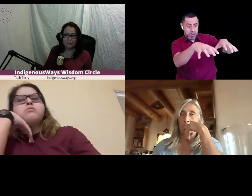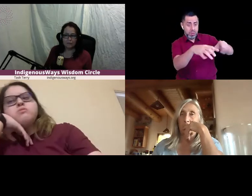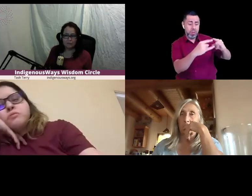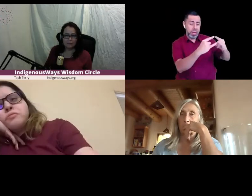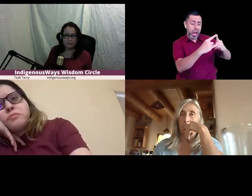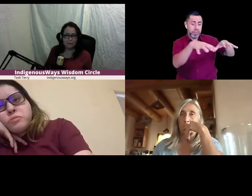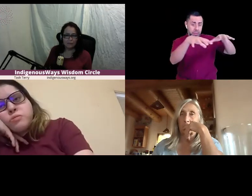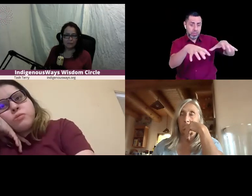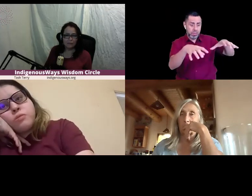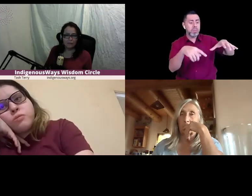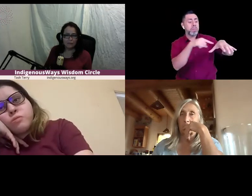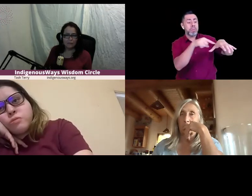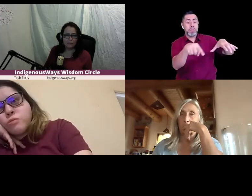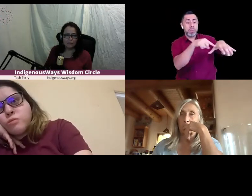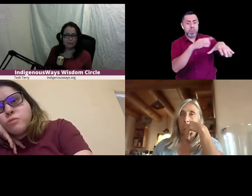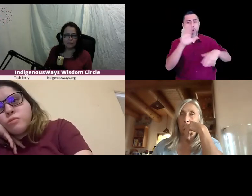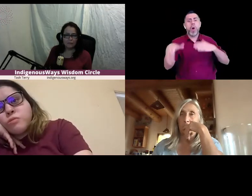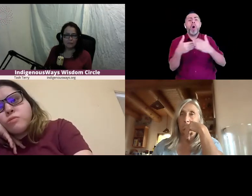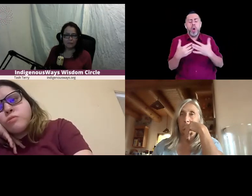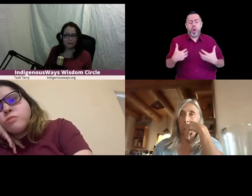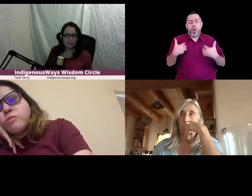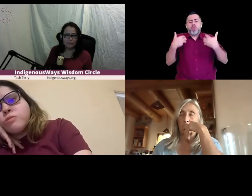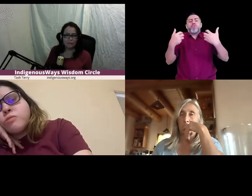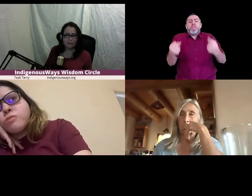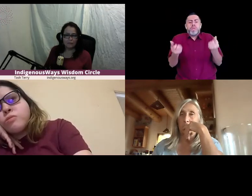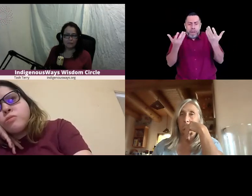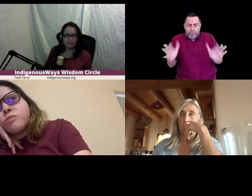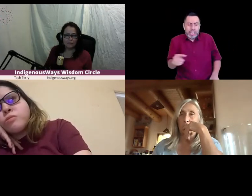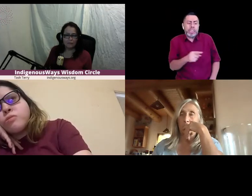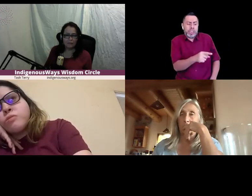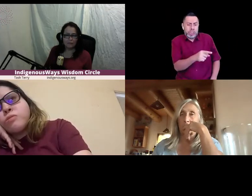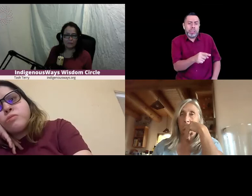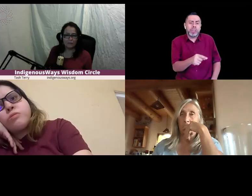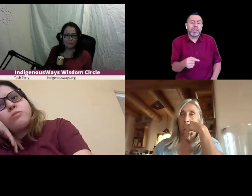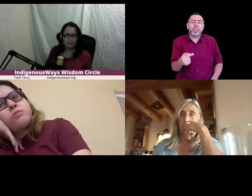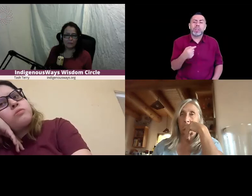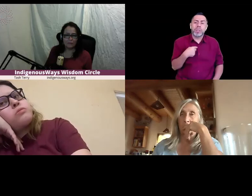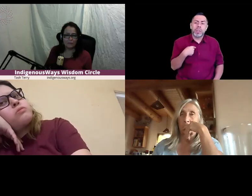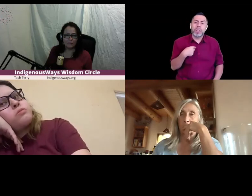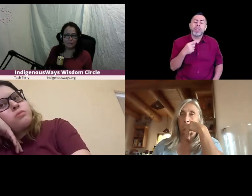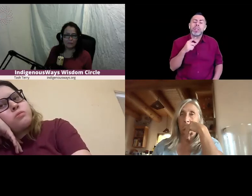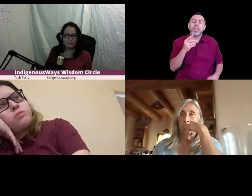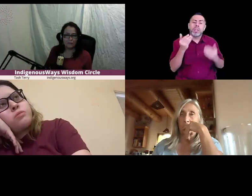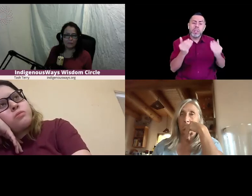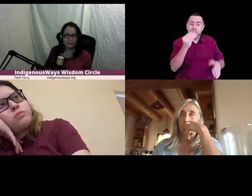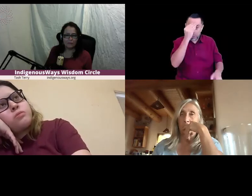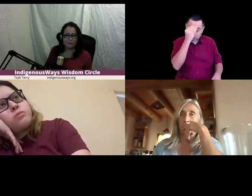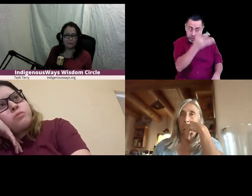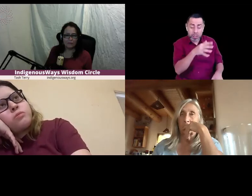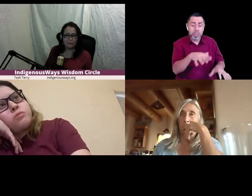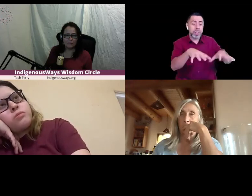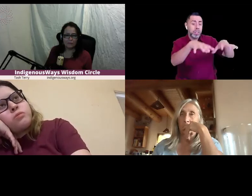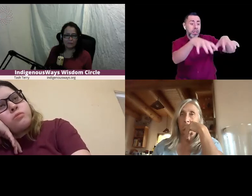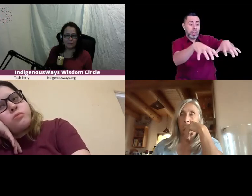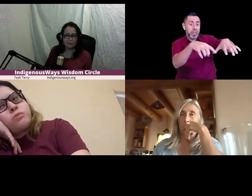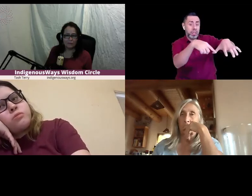You know, we're just going back and telling the ones that are recovered camps that COVID-19 is still